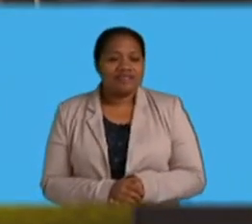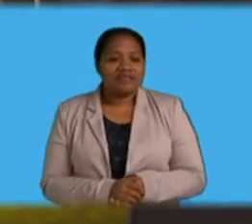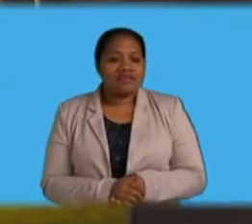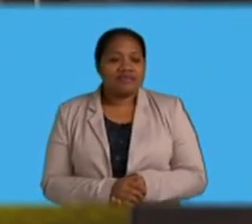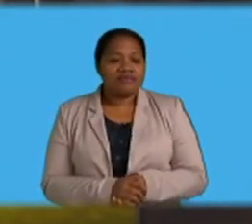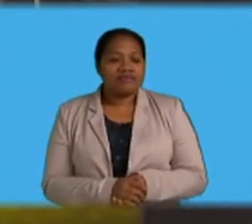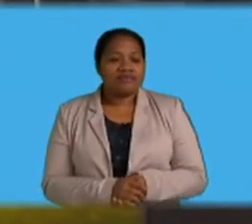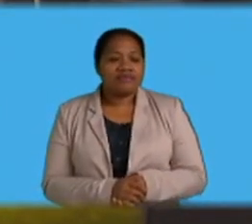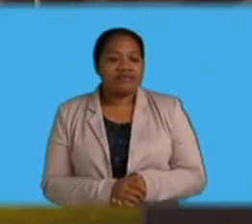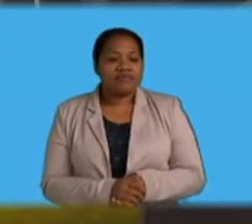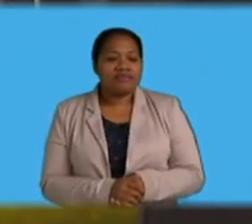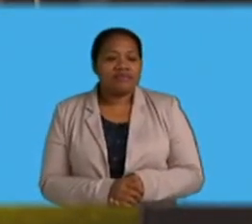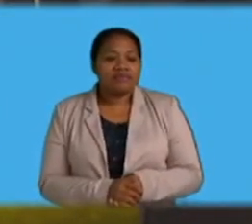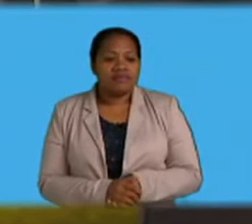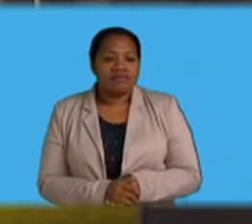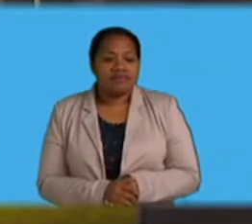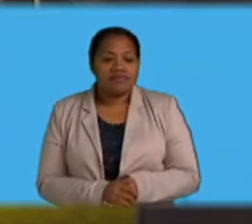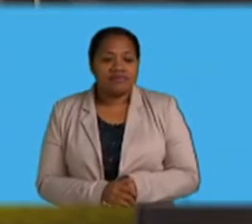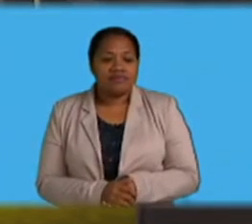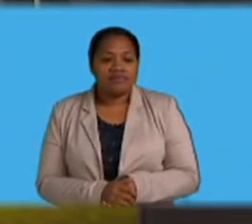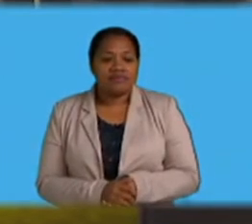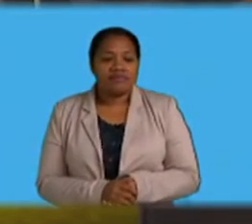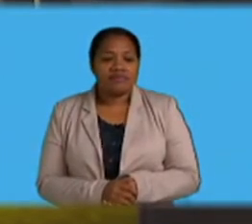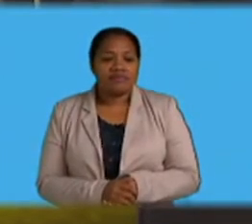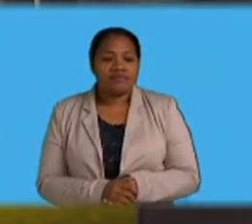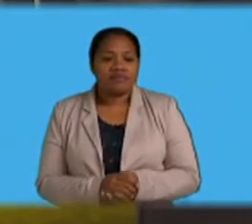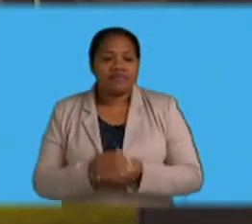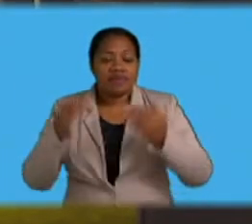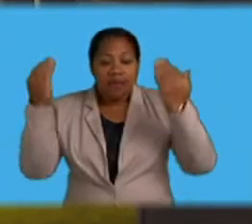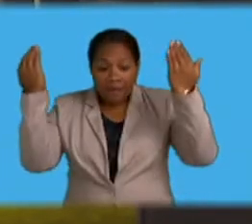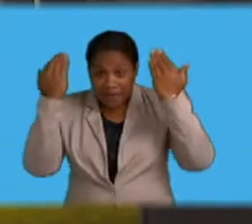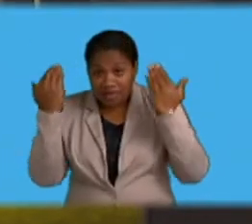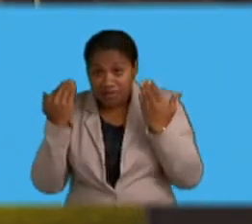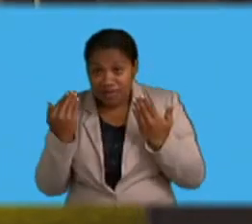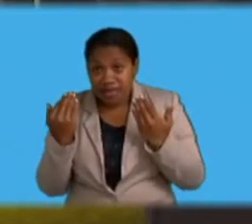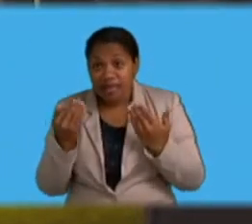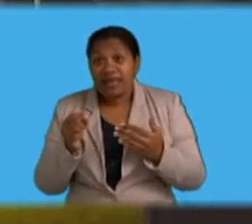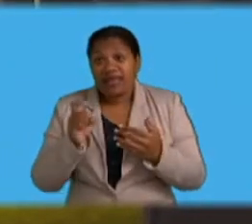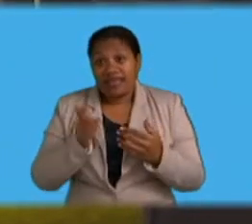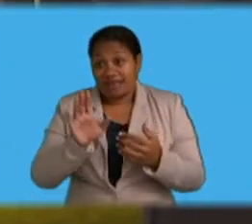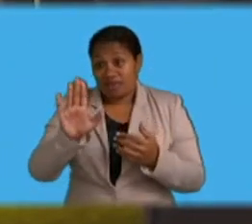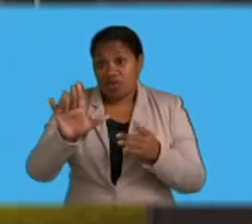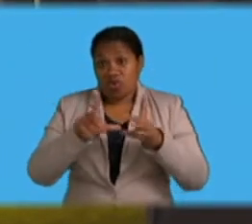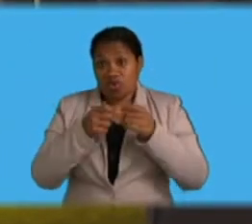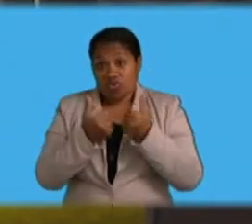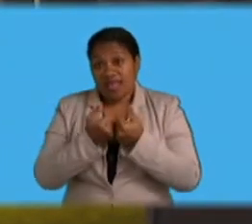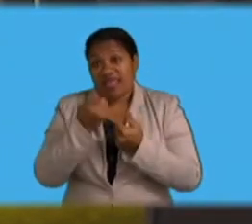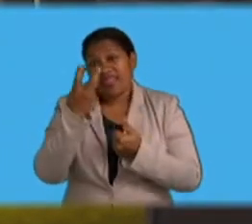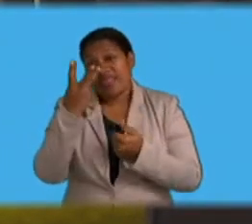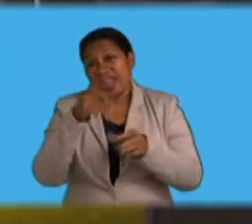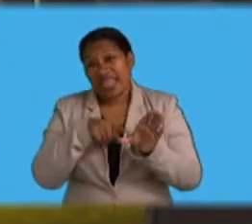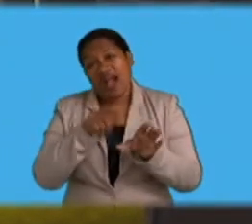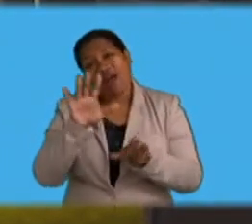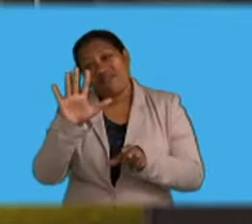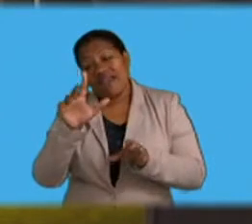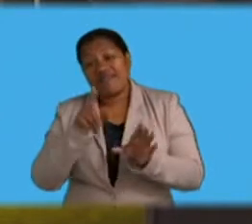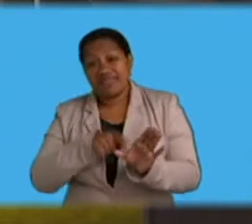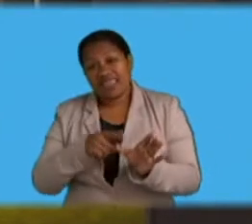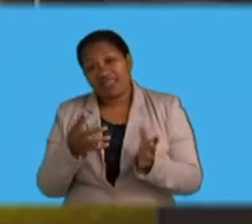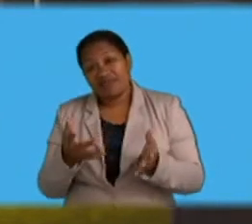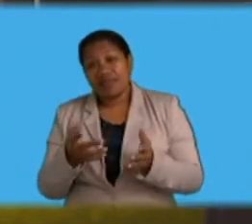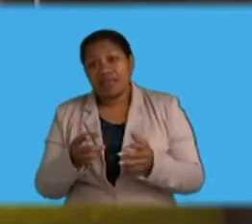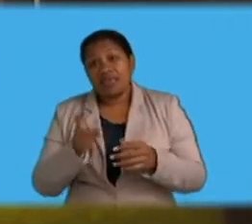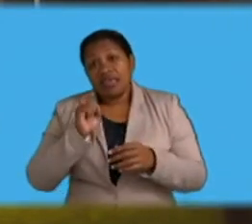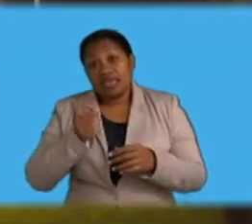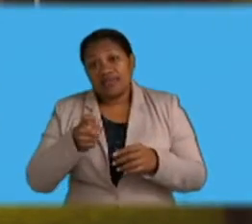Madam Speaker, so if your term of contract is for 3 years or 5 years, that's the end of the contract. If it's renewed,